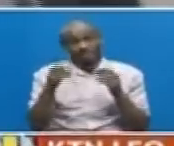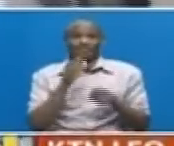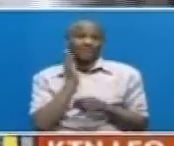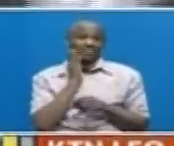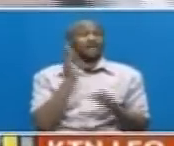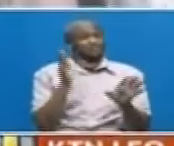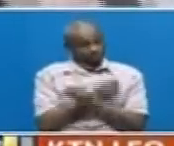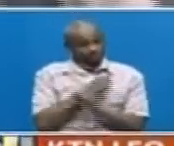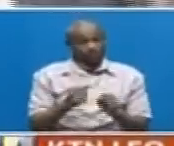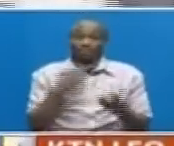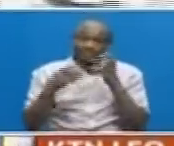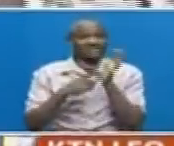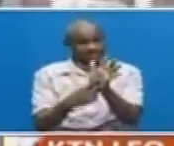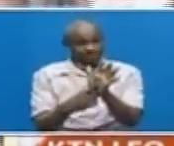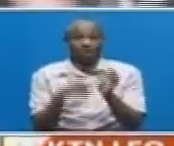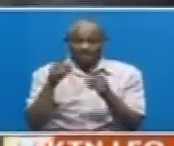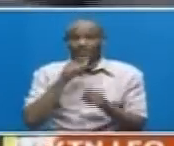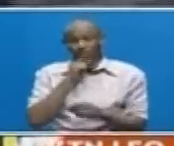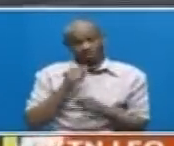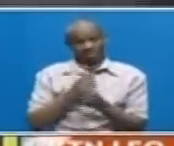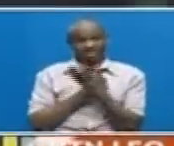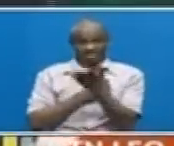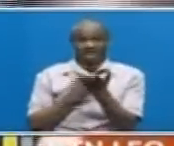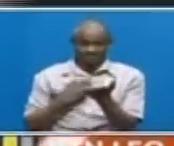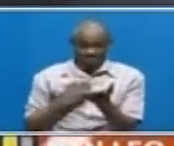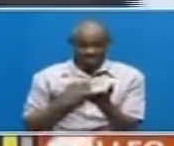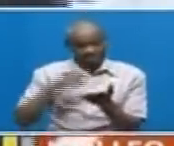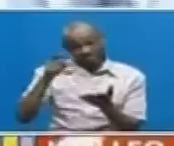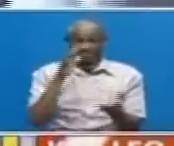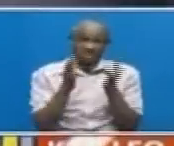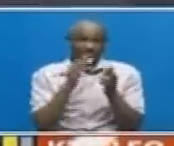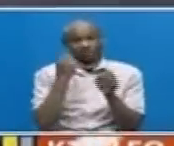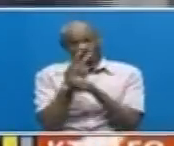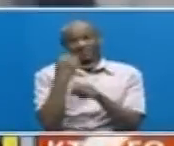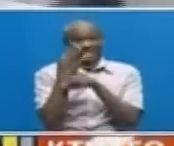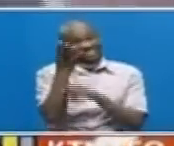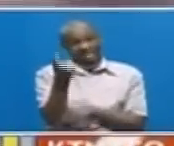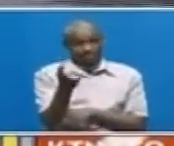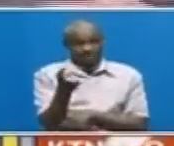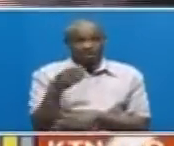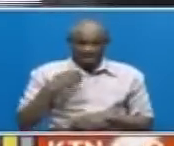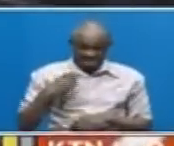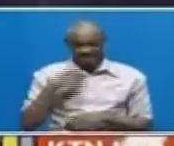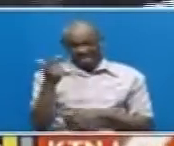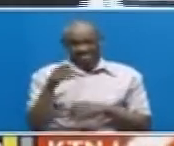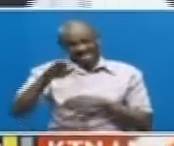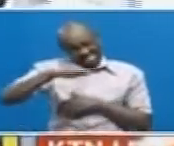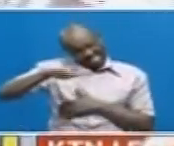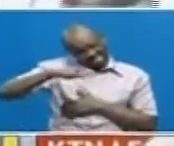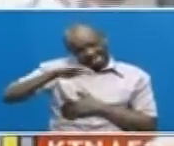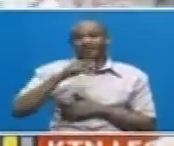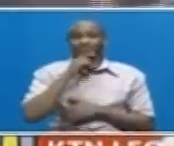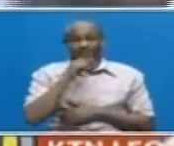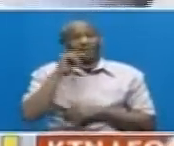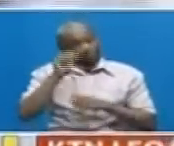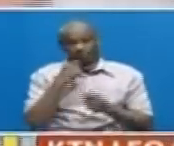do so. For example, if you have a boy, he reaches around 12, 13 years, there are some aspects that the father